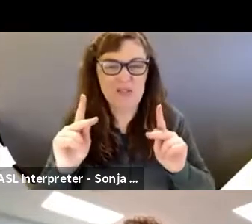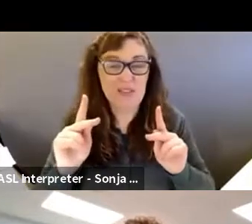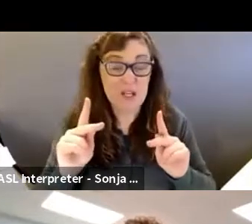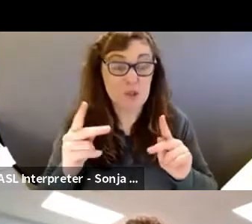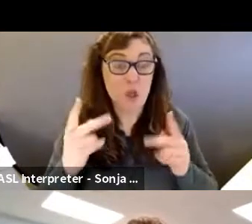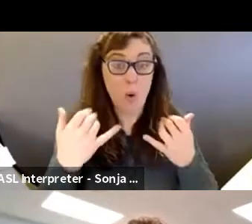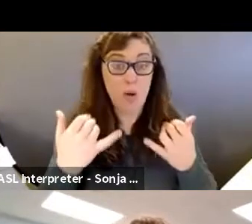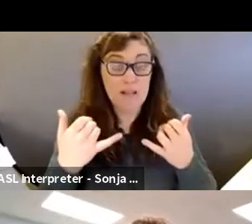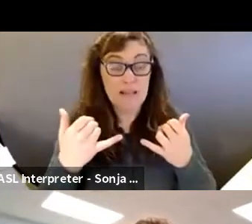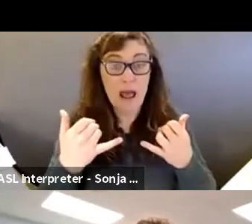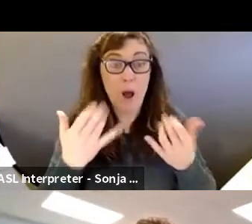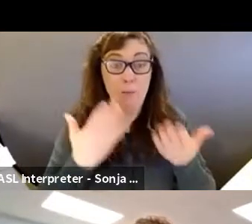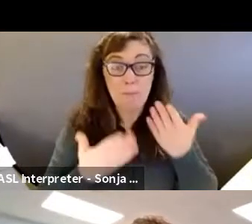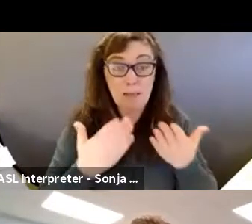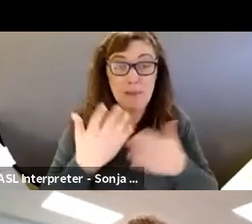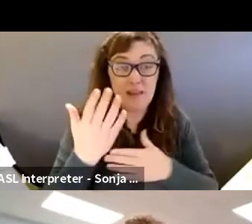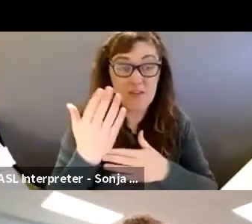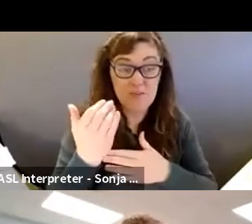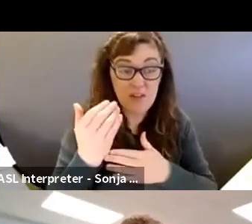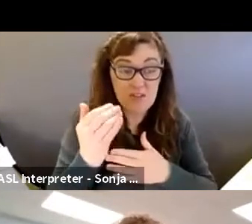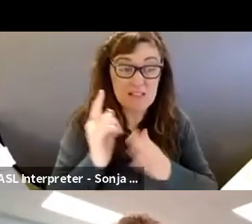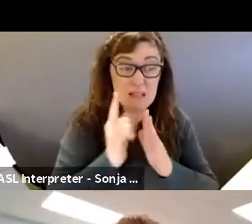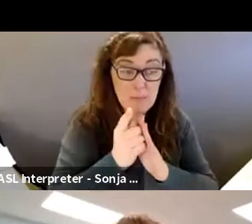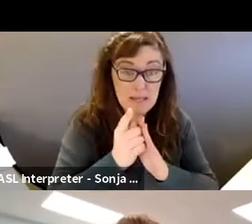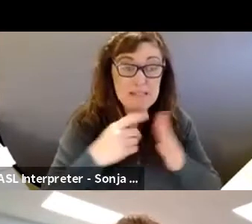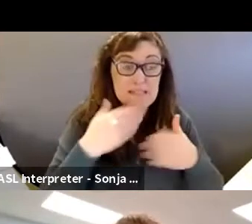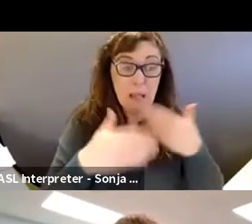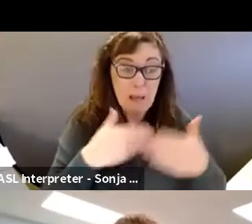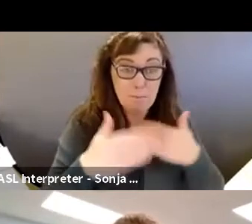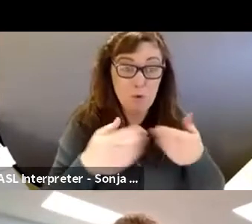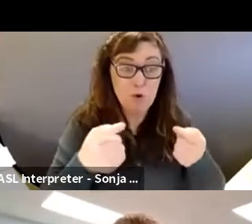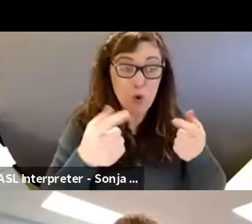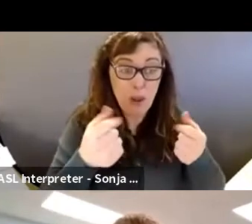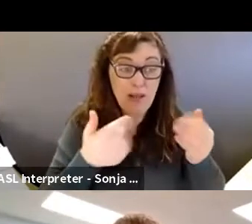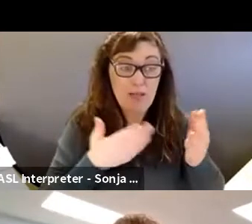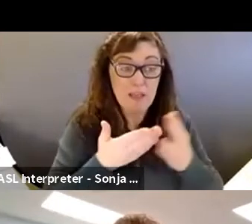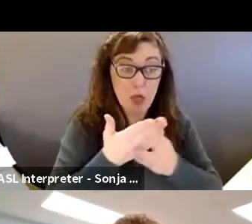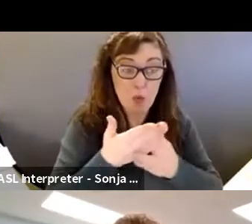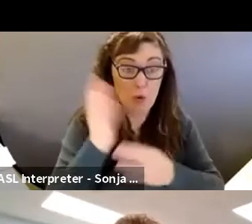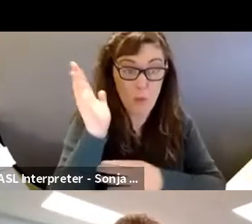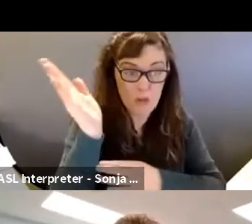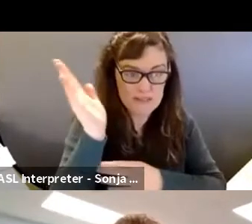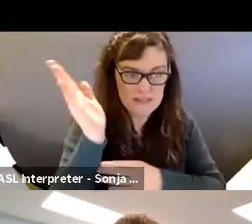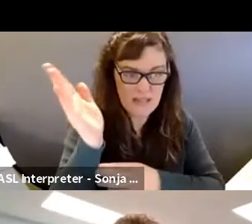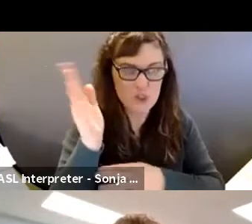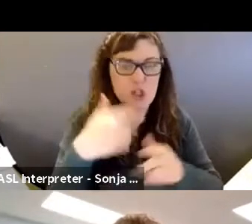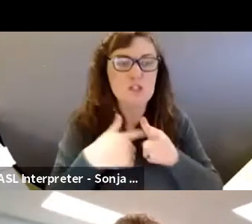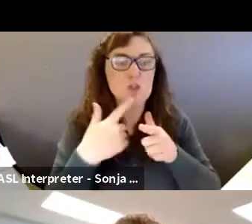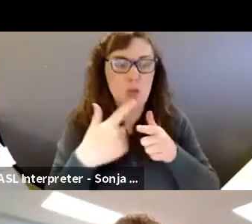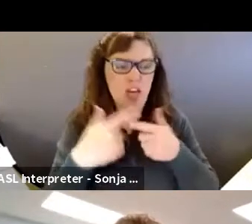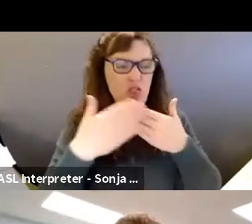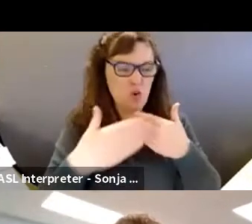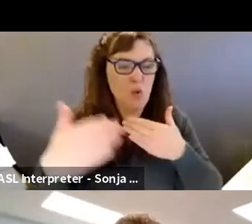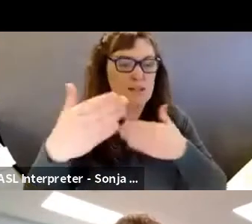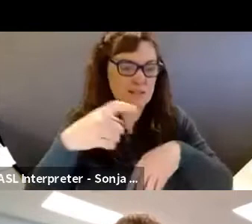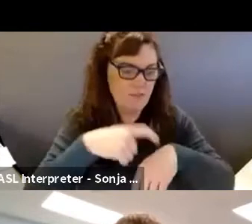minutes, try to move quickly through my presentation so we can spend the remaining time in